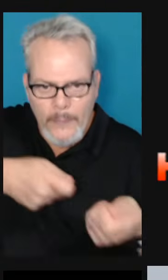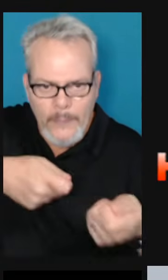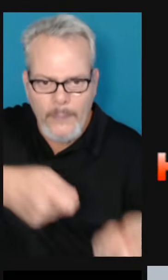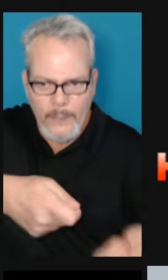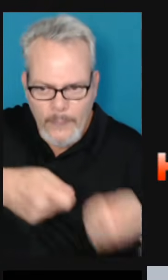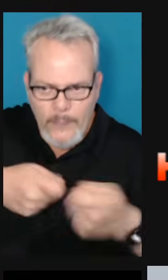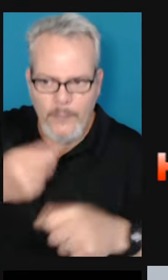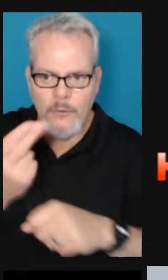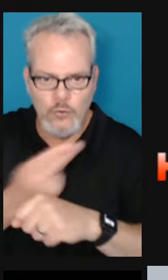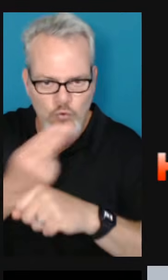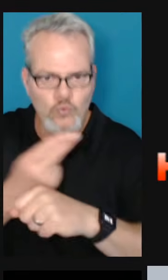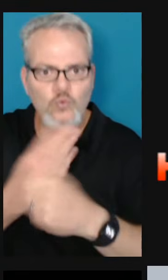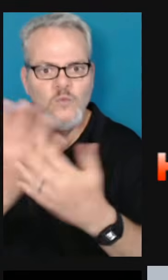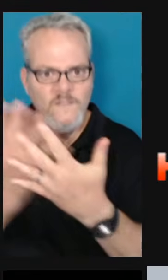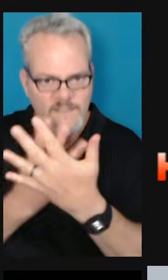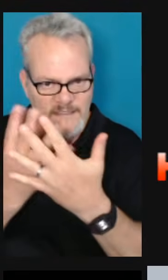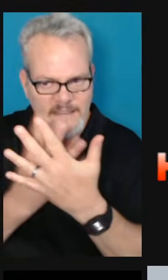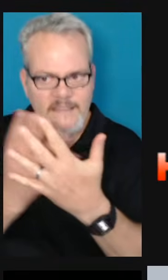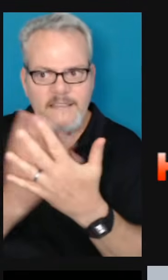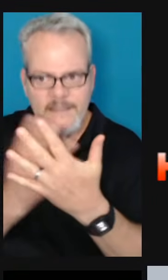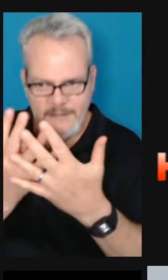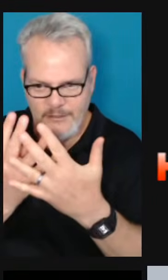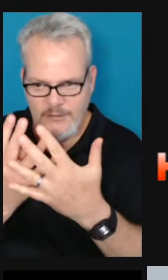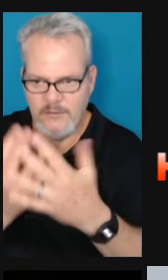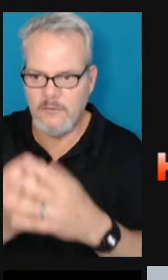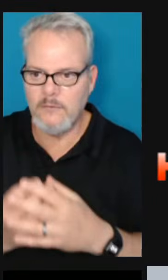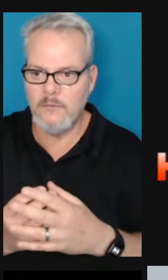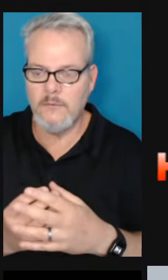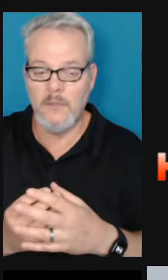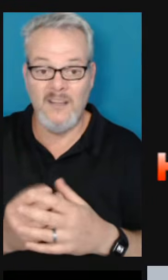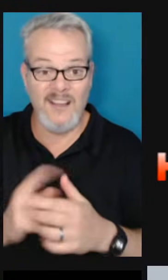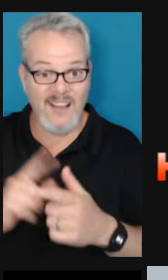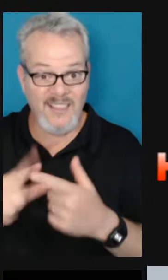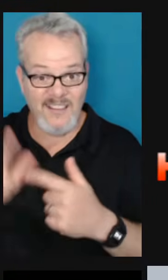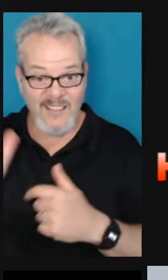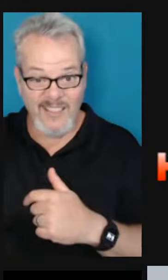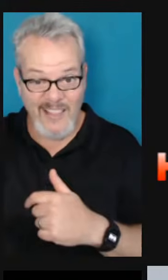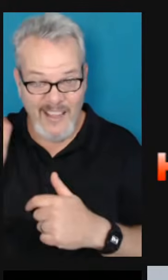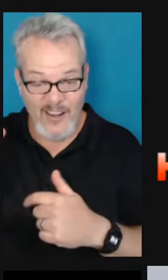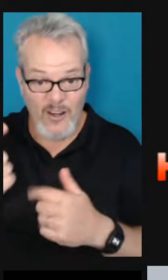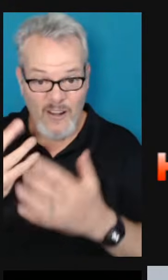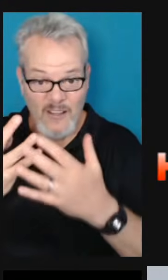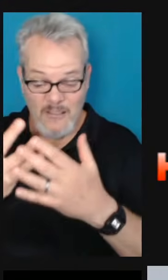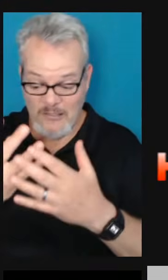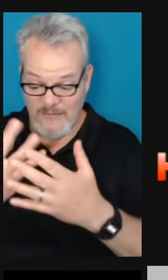basically. And then when you're empty your vacuum, be careful also, right?